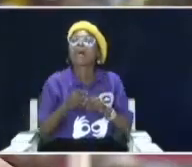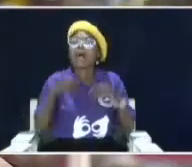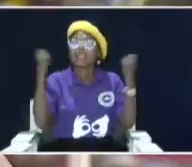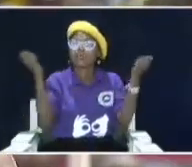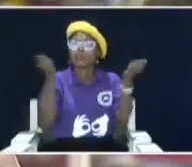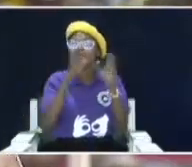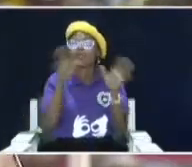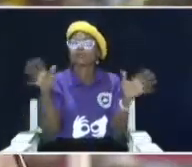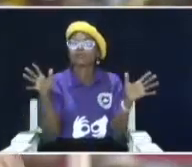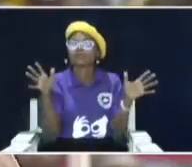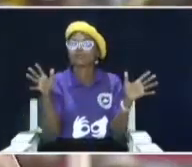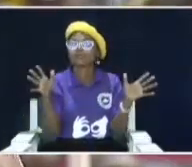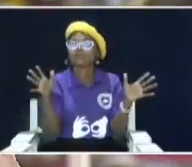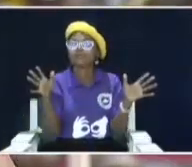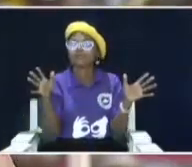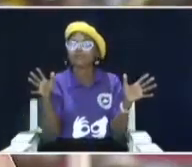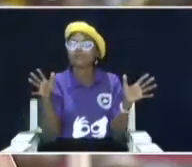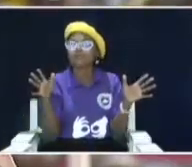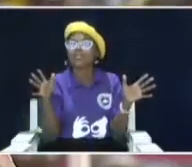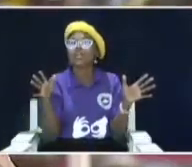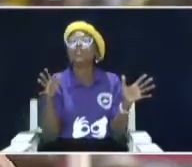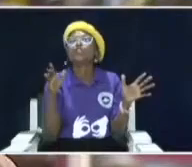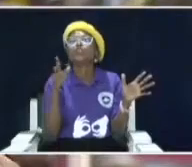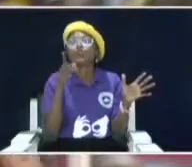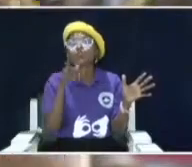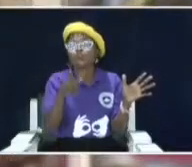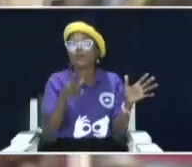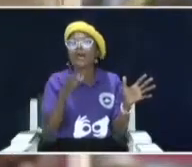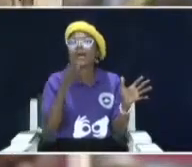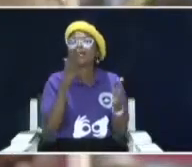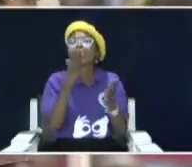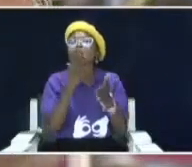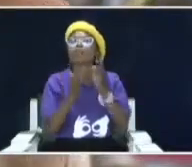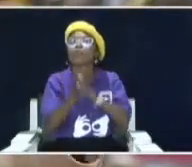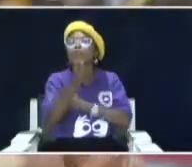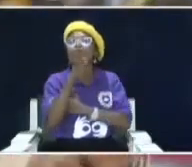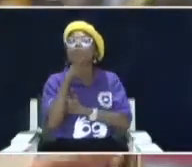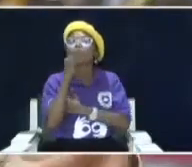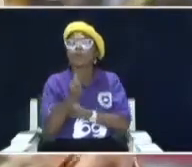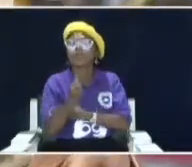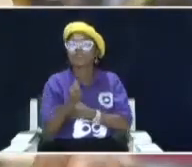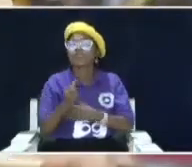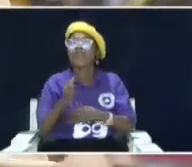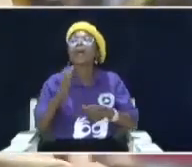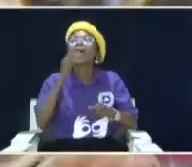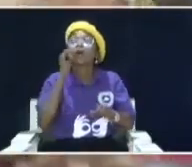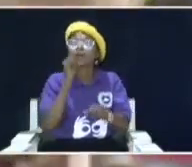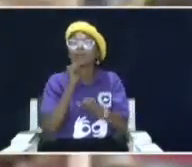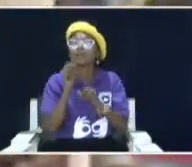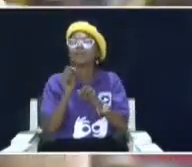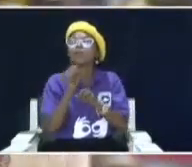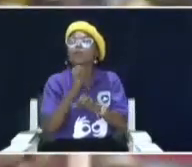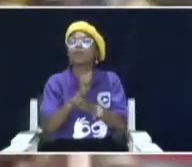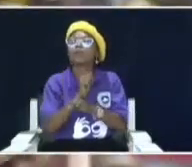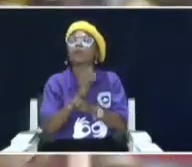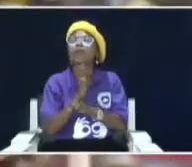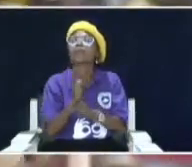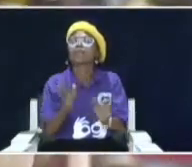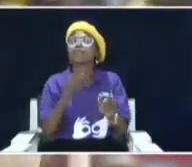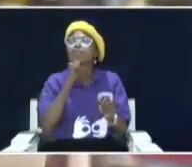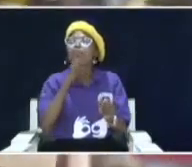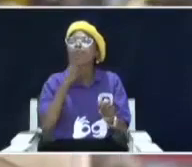Hallelujah. You are an asset and not a liability. Whatever you are looking for, you can get